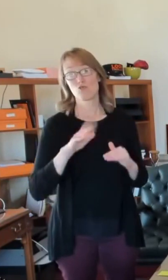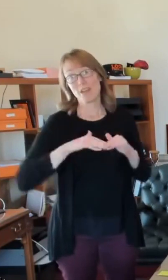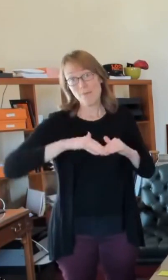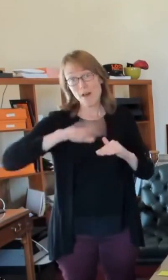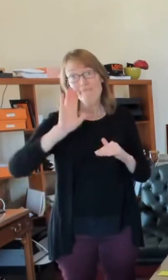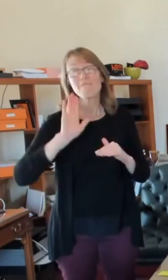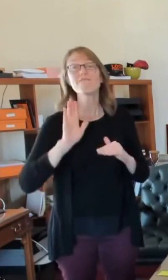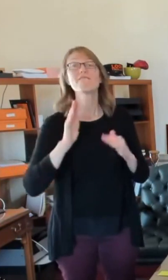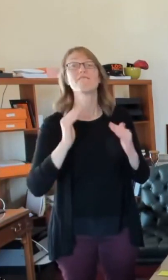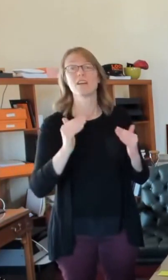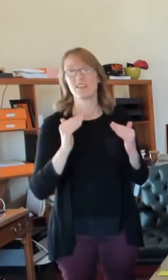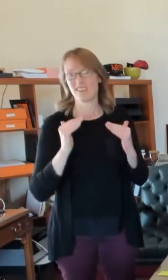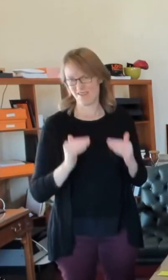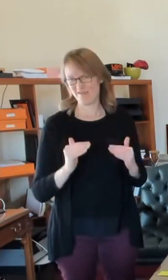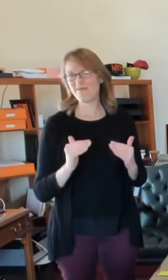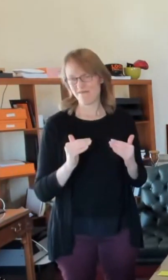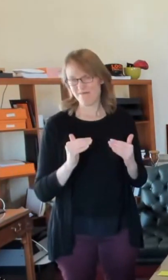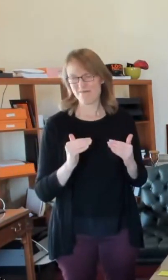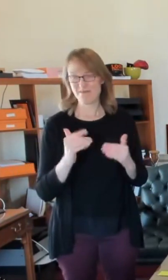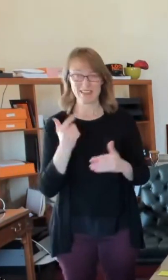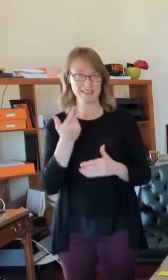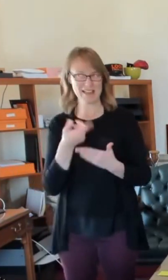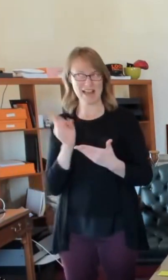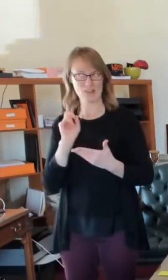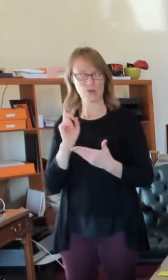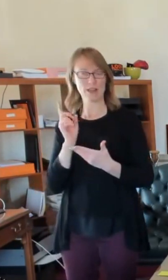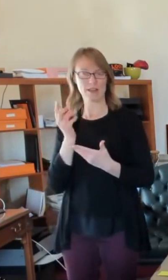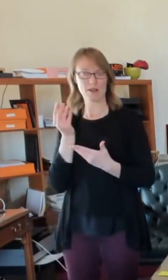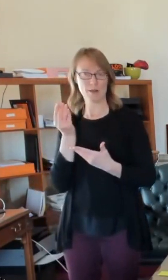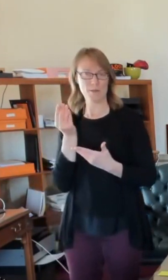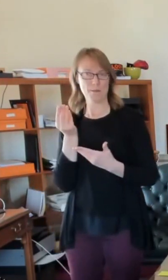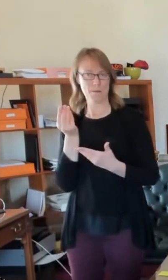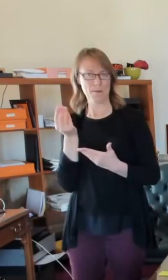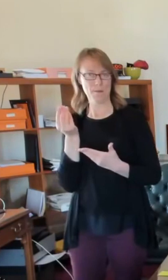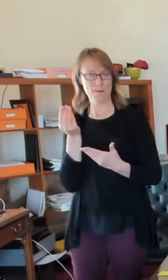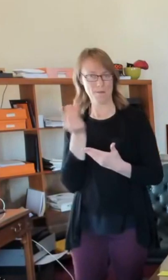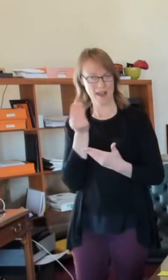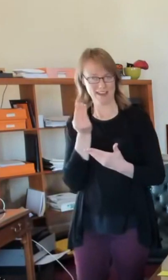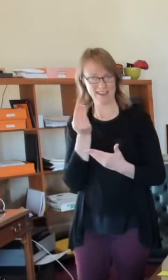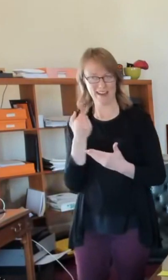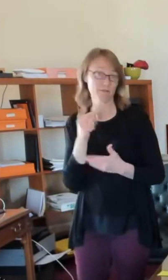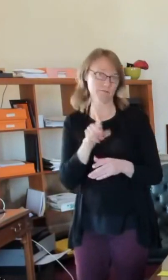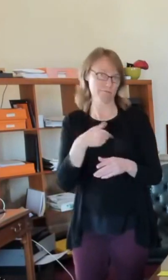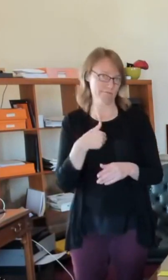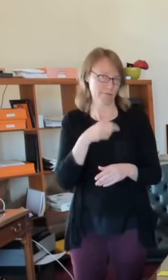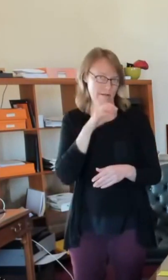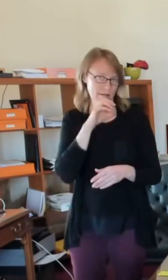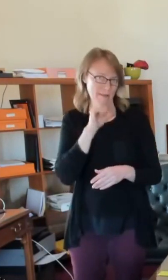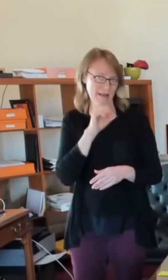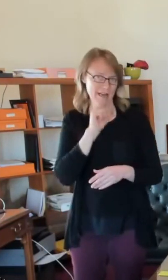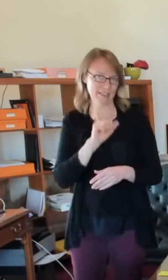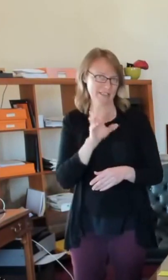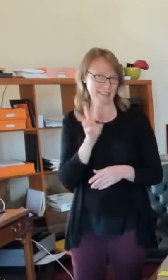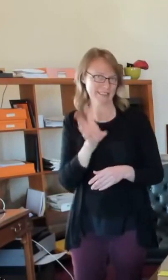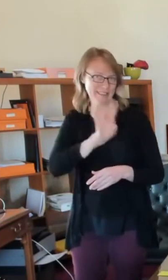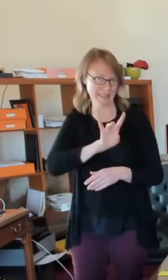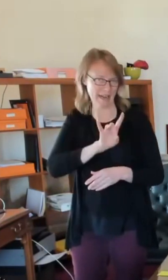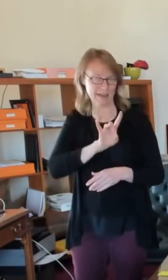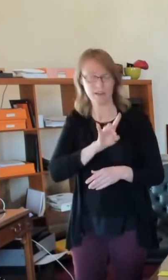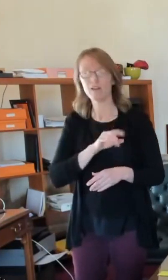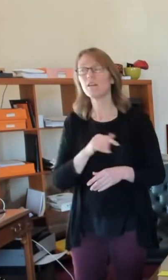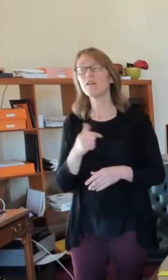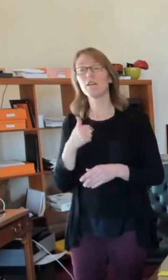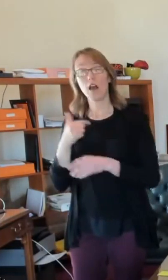last week, I think it was on Friday, from a hospital. I happen to be 68. So I would have hoped that by now you would